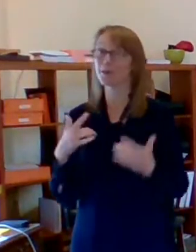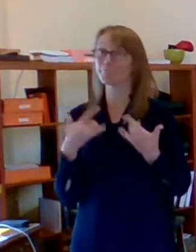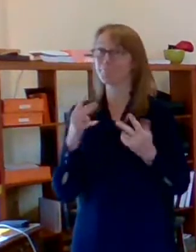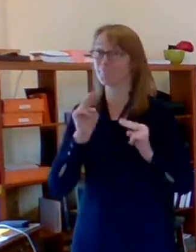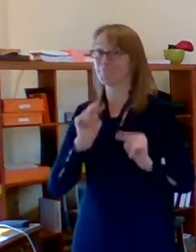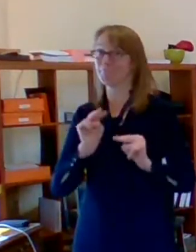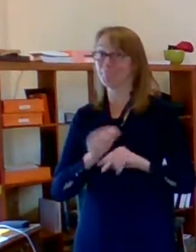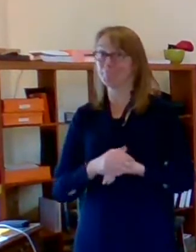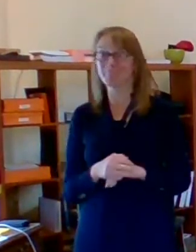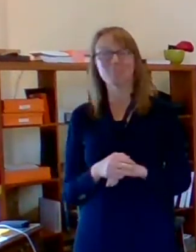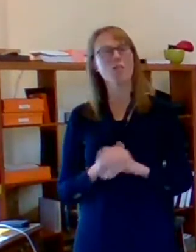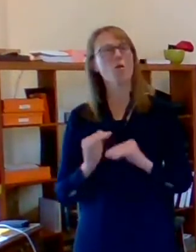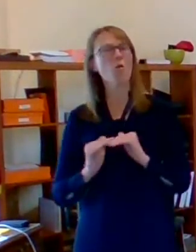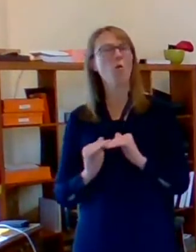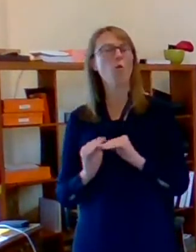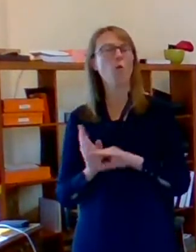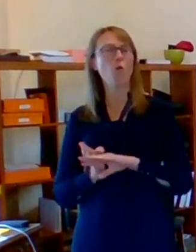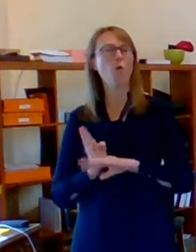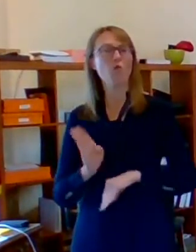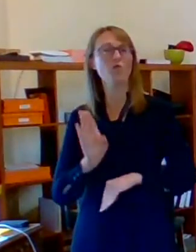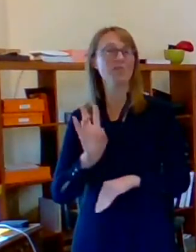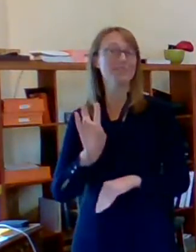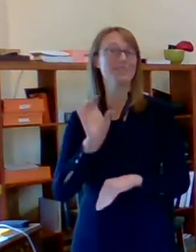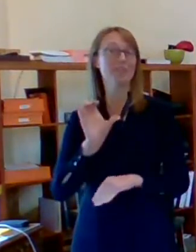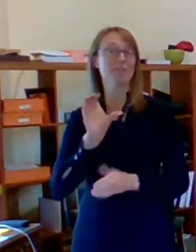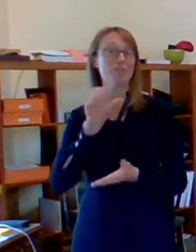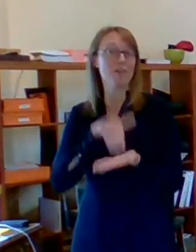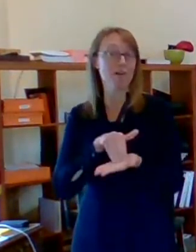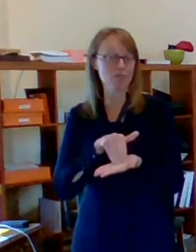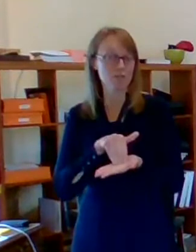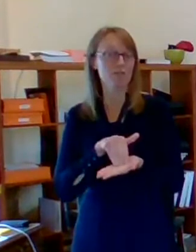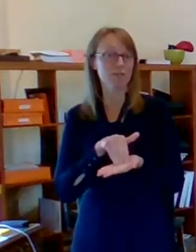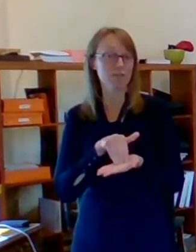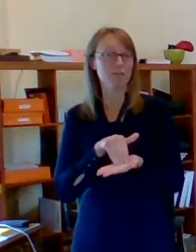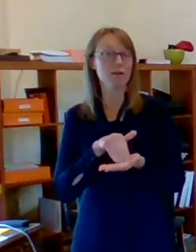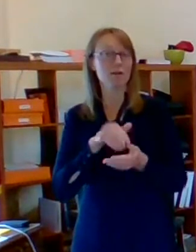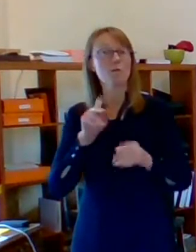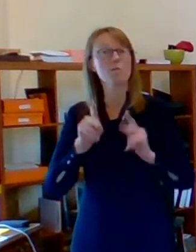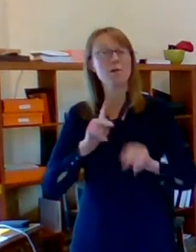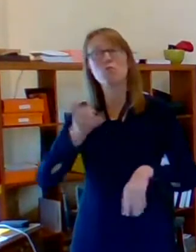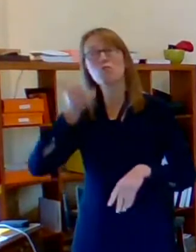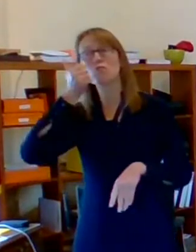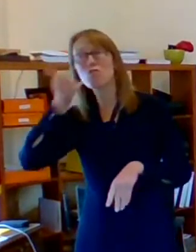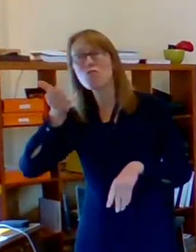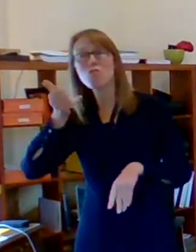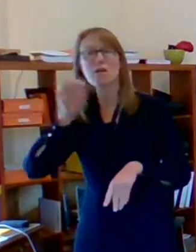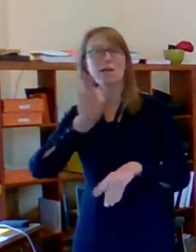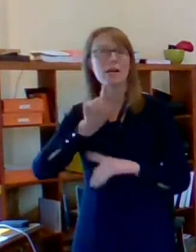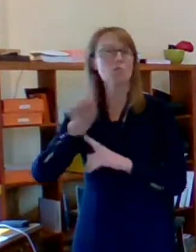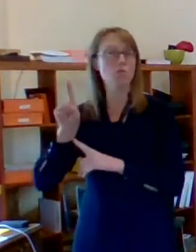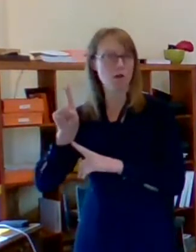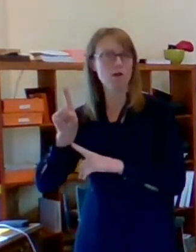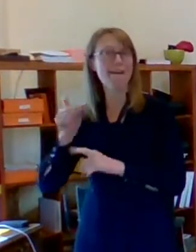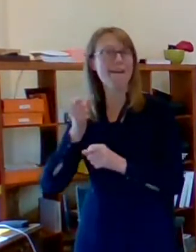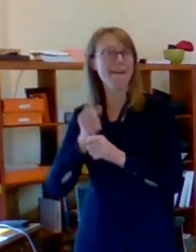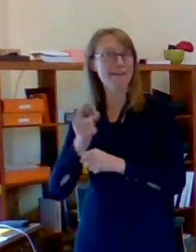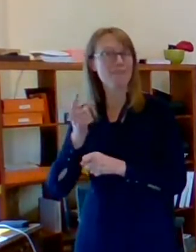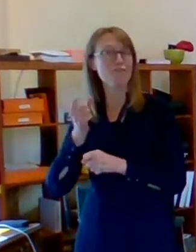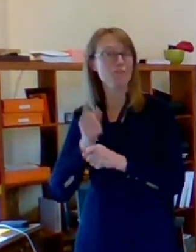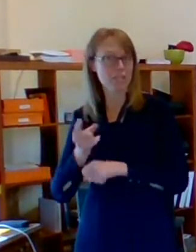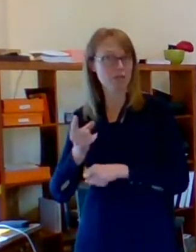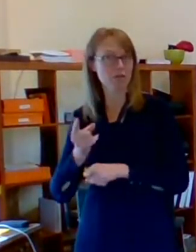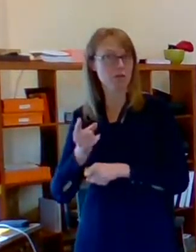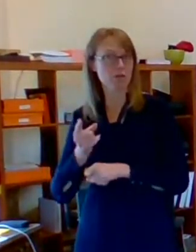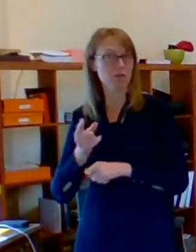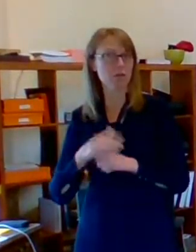actually over 700,000 calls to 911 per year. Now,